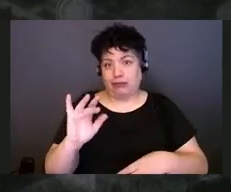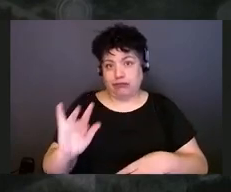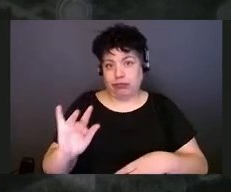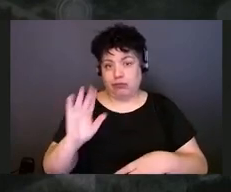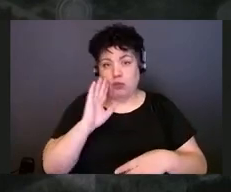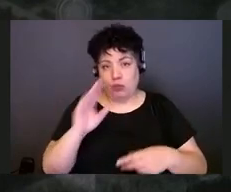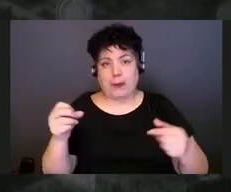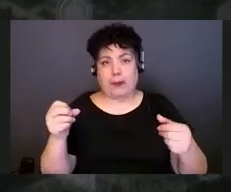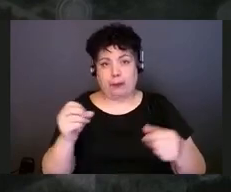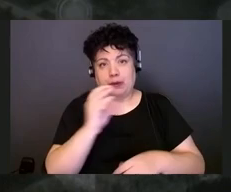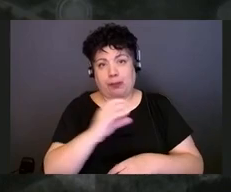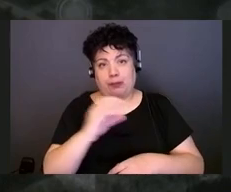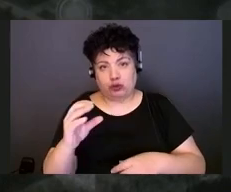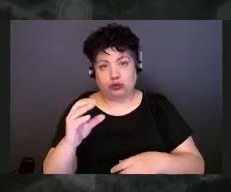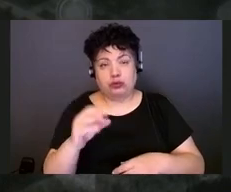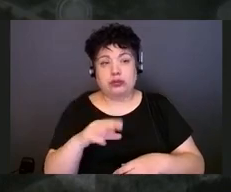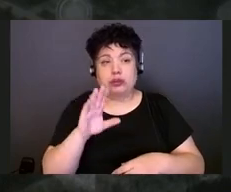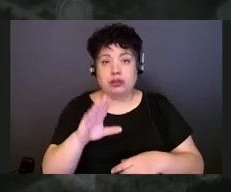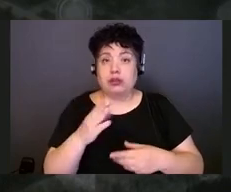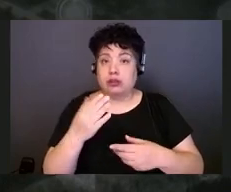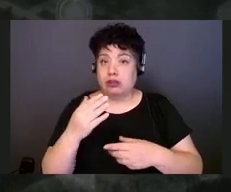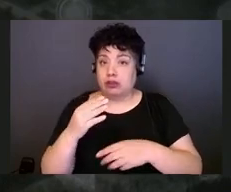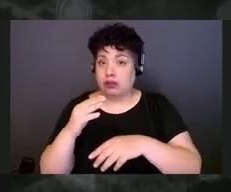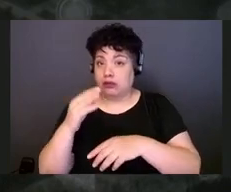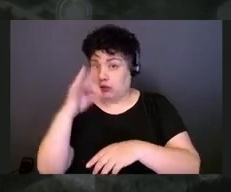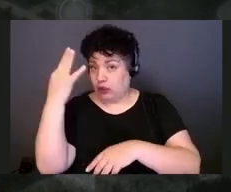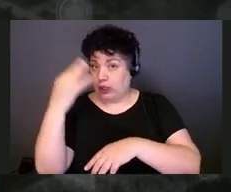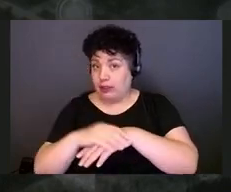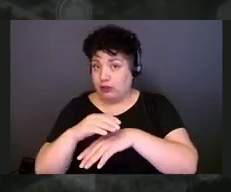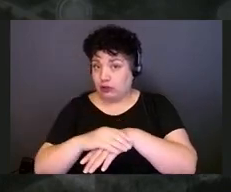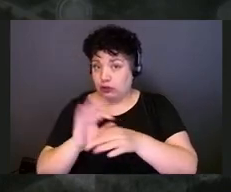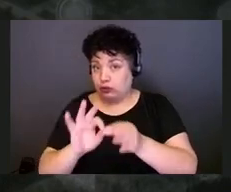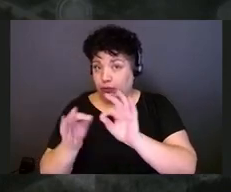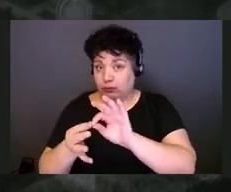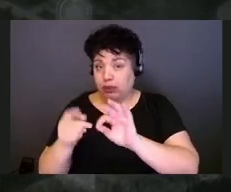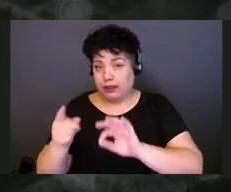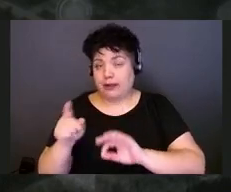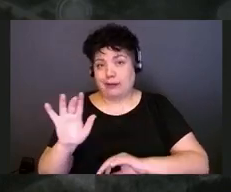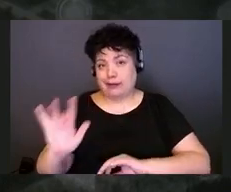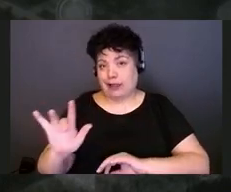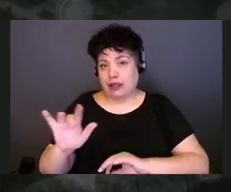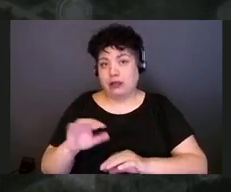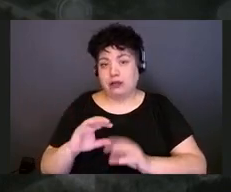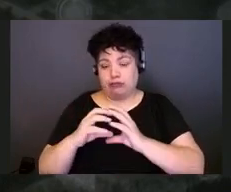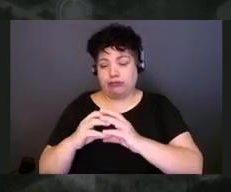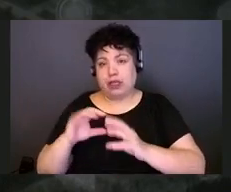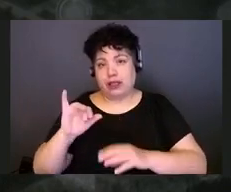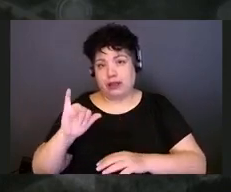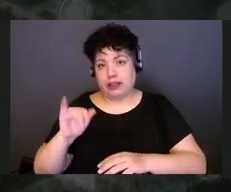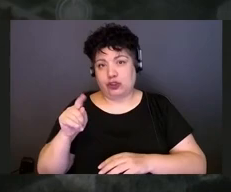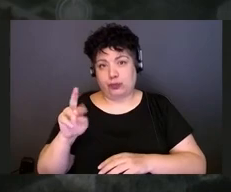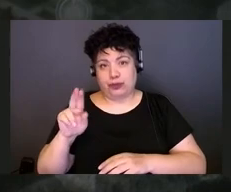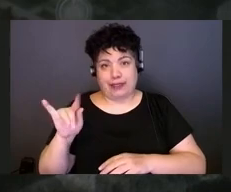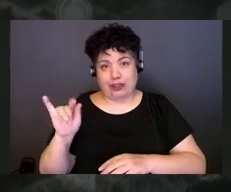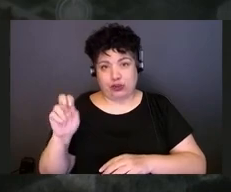captions. To use simultaneous interpretation, click on the interpretation button and select